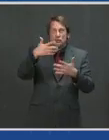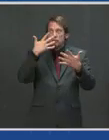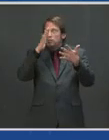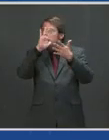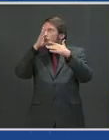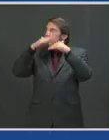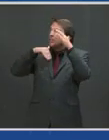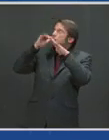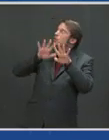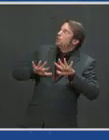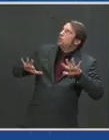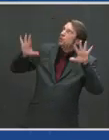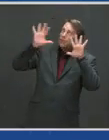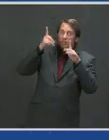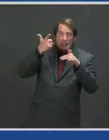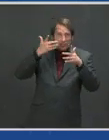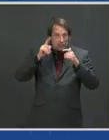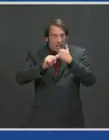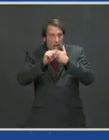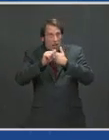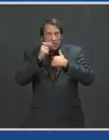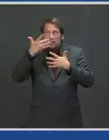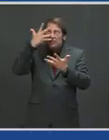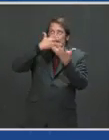ventilation? Is that not infrastructure?